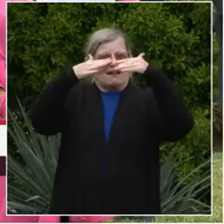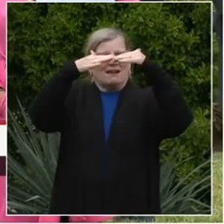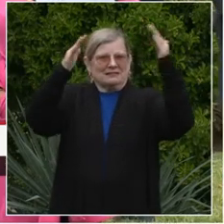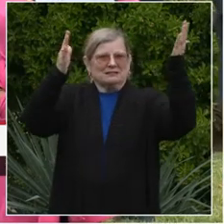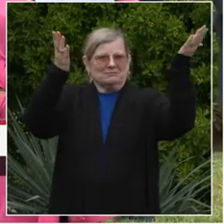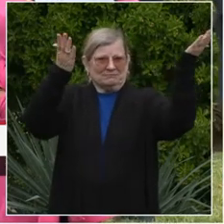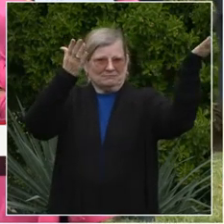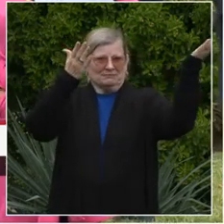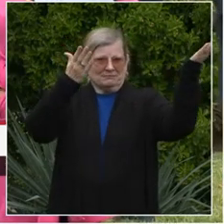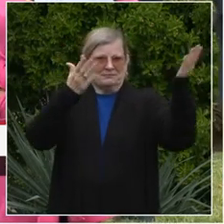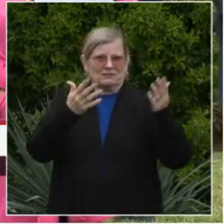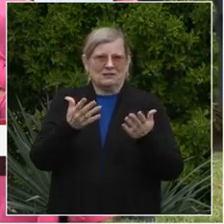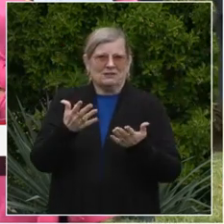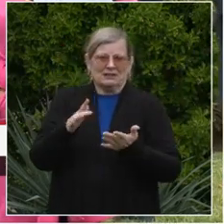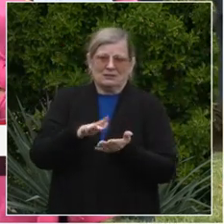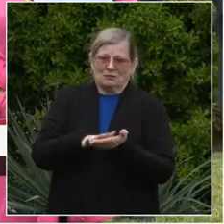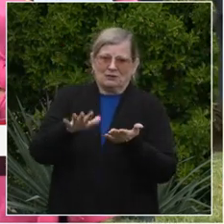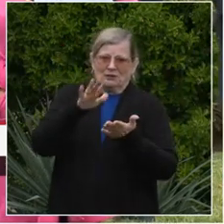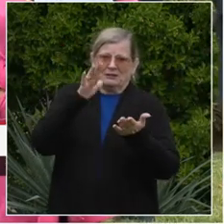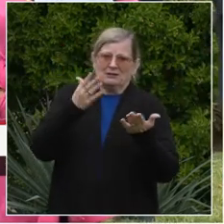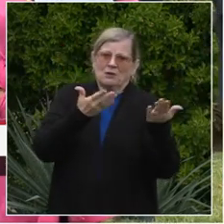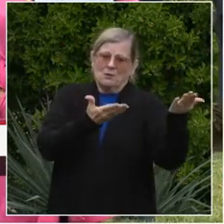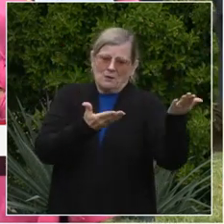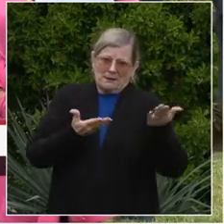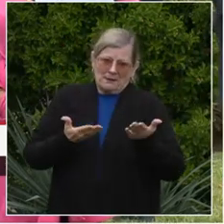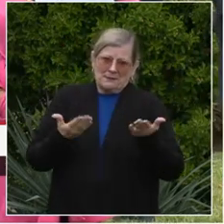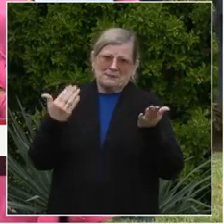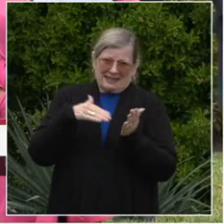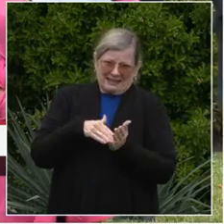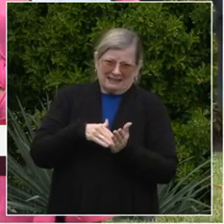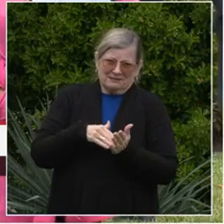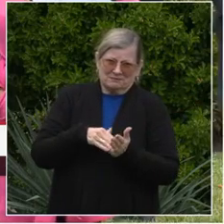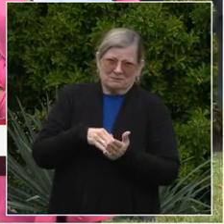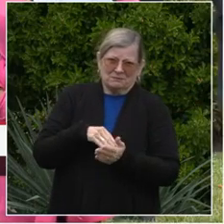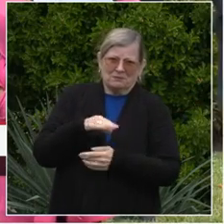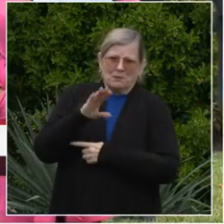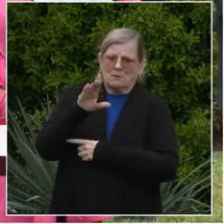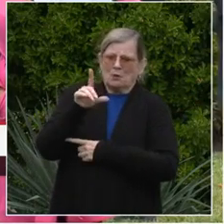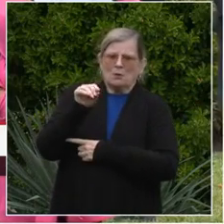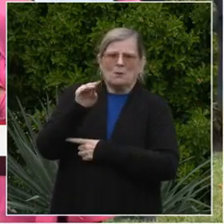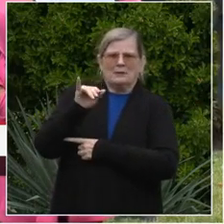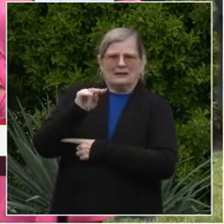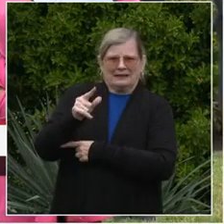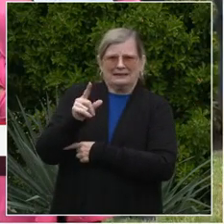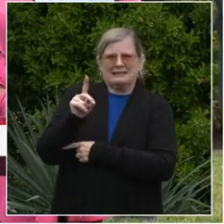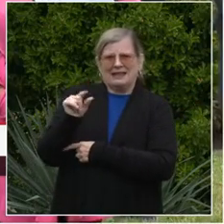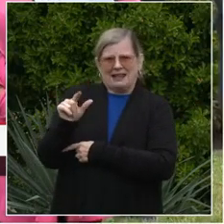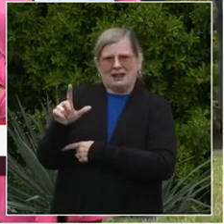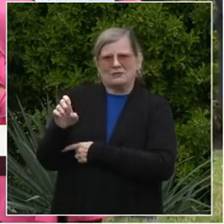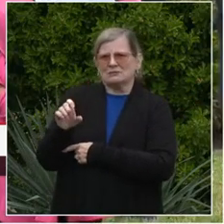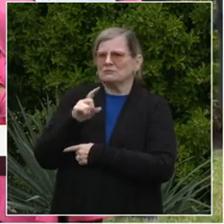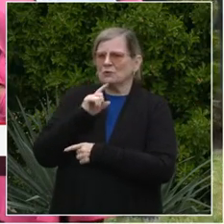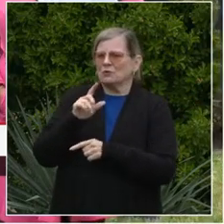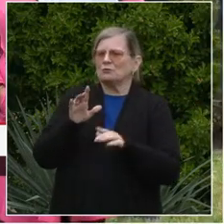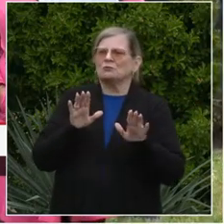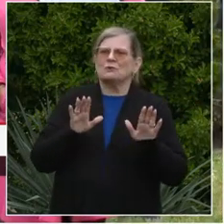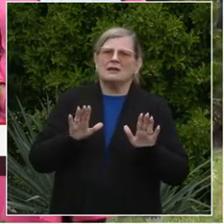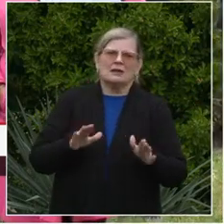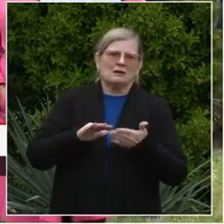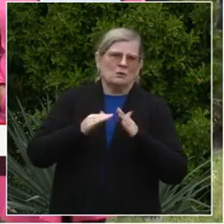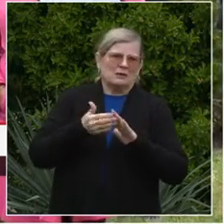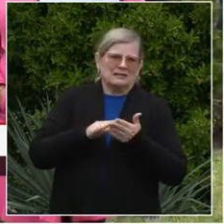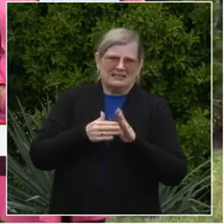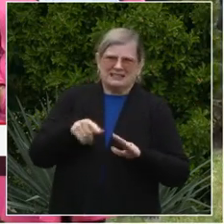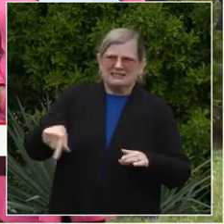smiles. Welcome again to Bloomingdale, a great community where faith is key, where faith is a part of our